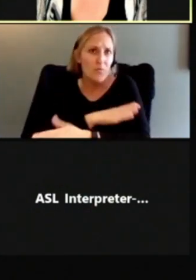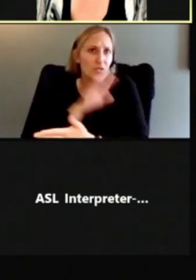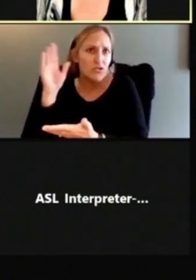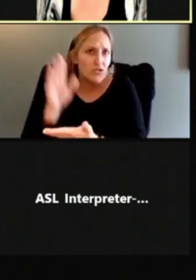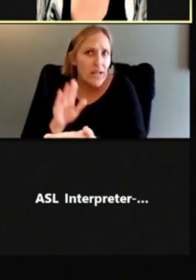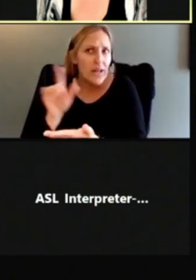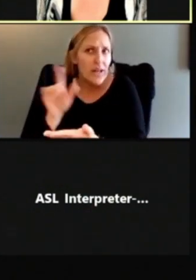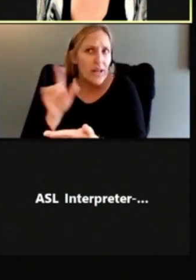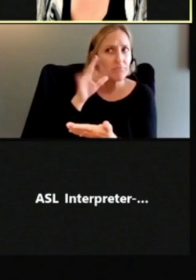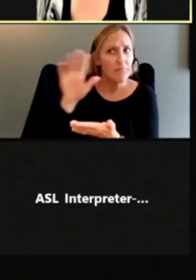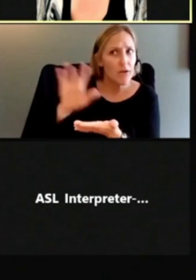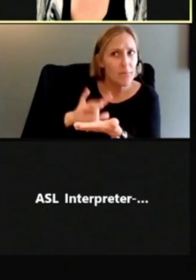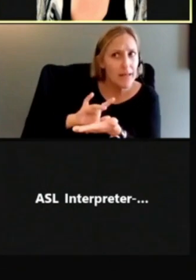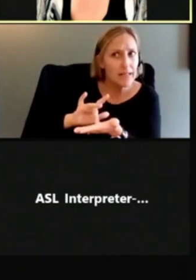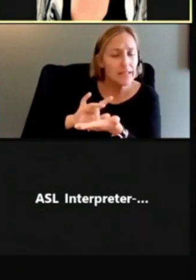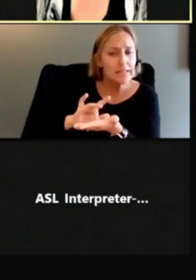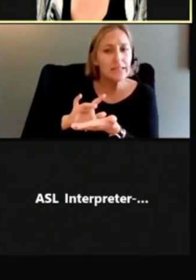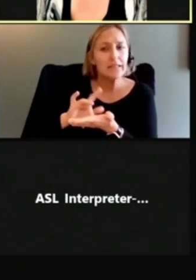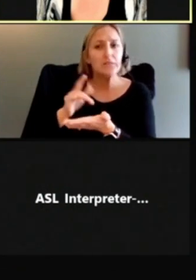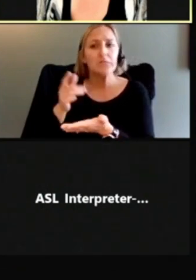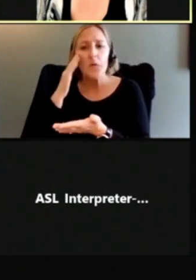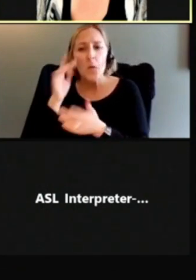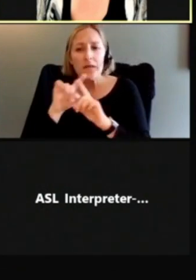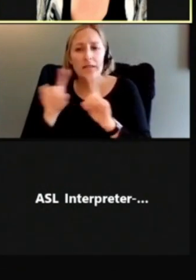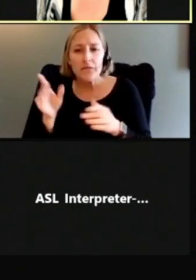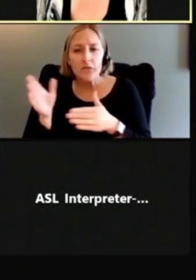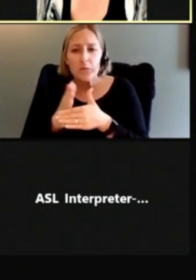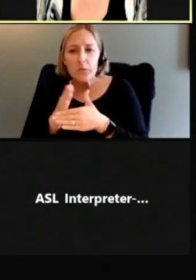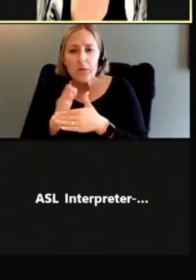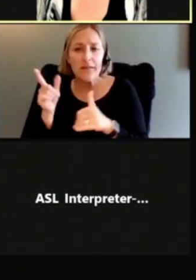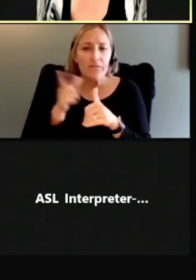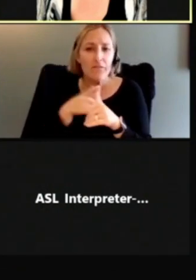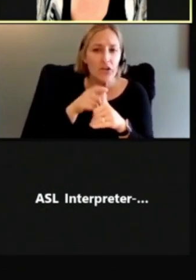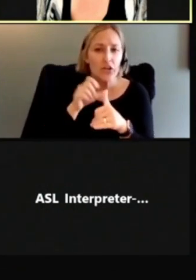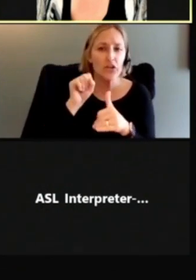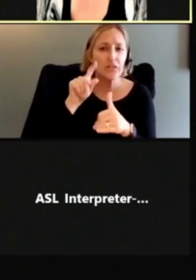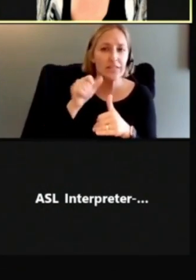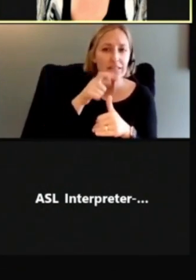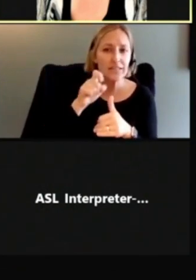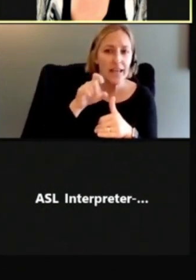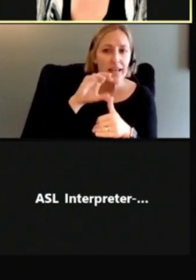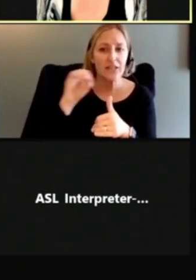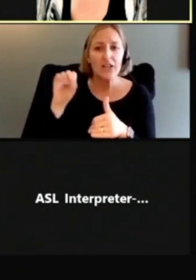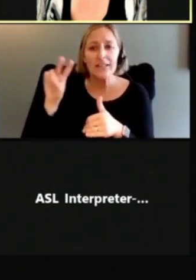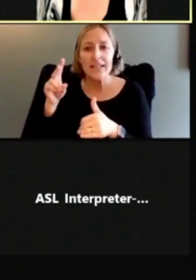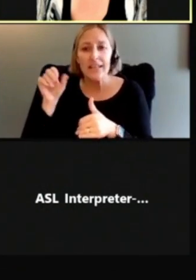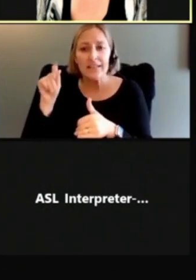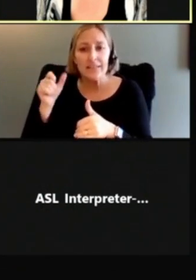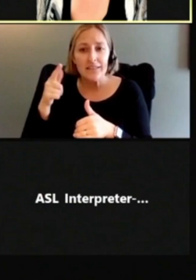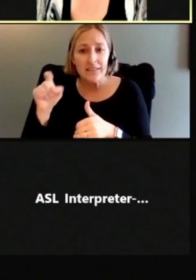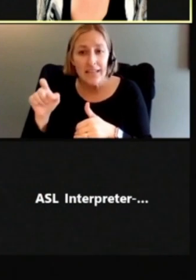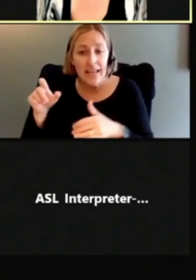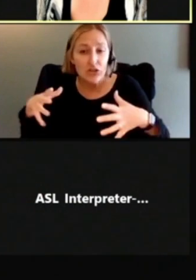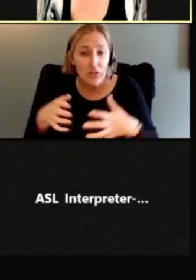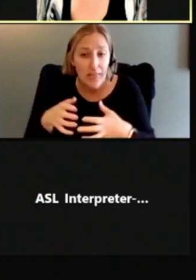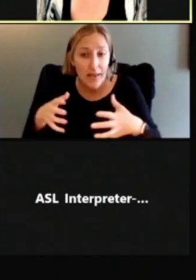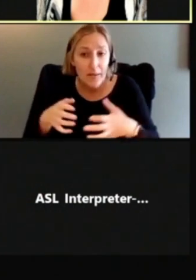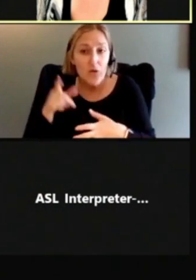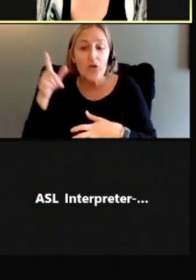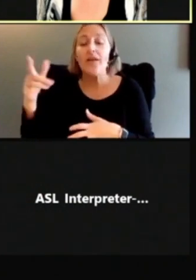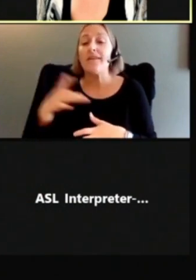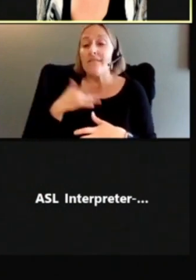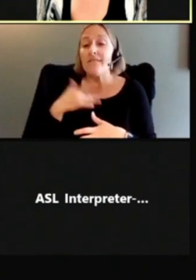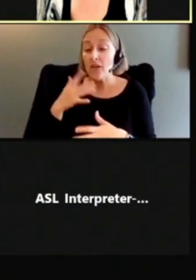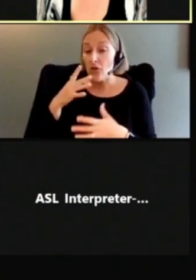their meds? Do they understand the difference between the first stage of labor and the second stage of labor? Are they feeling